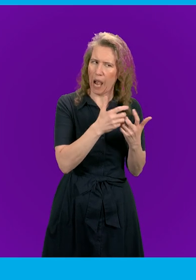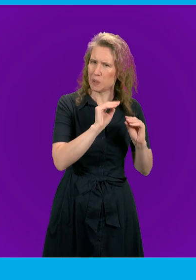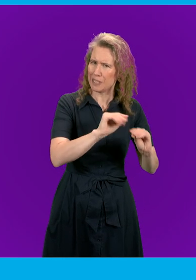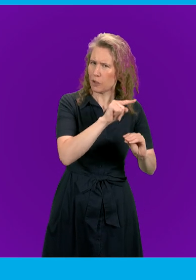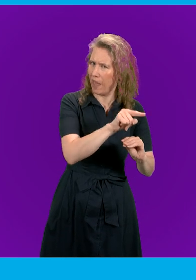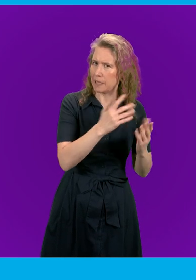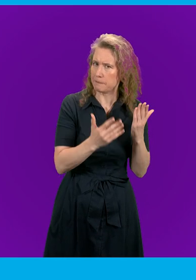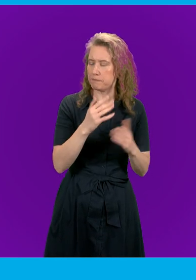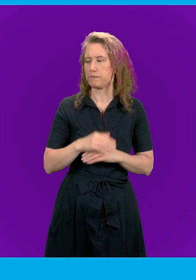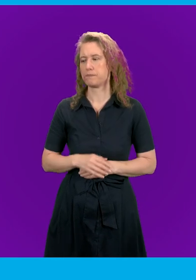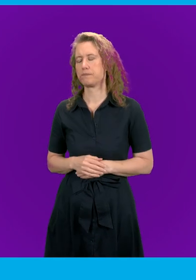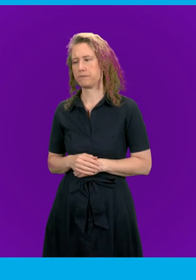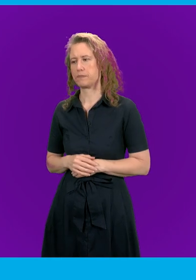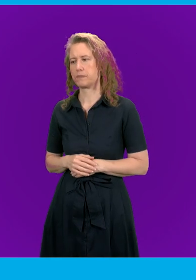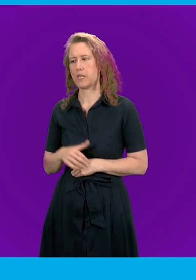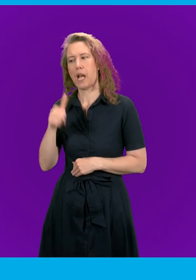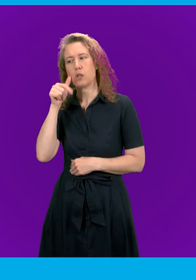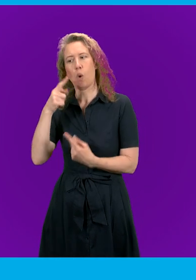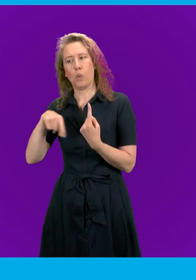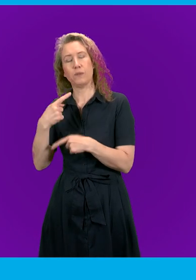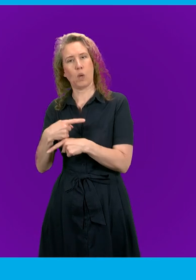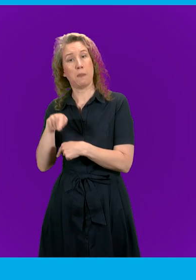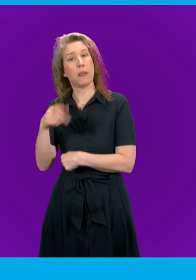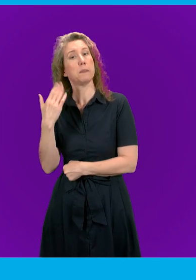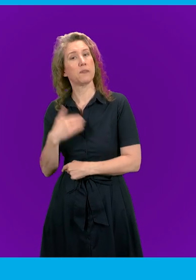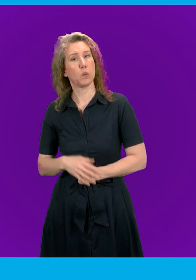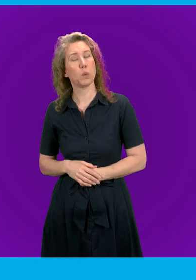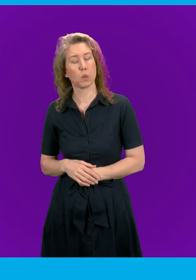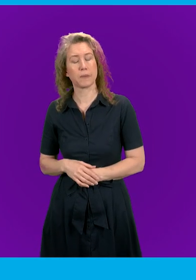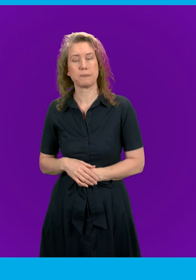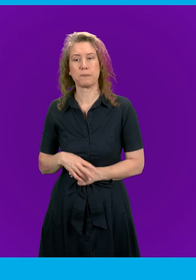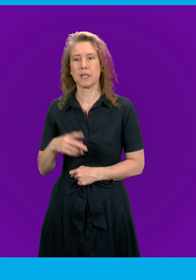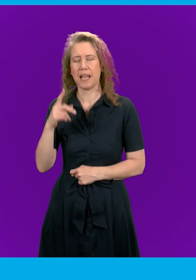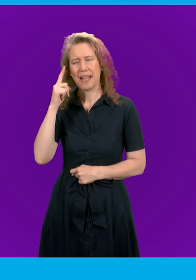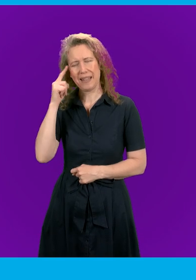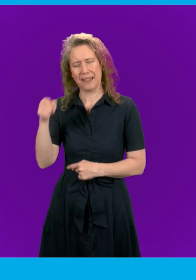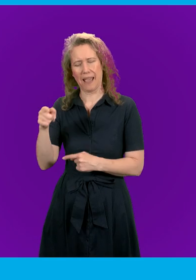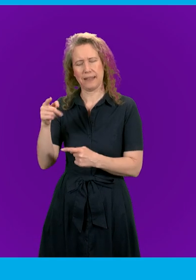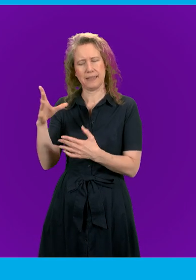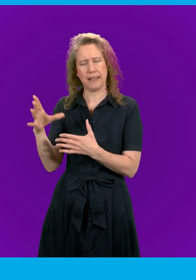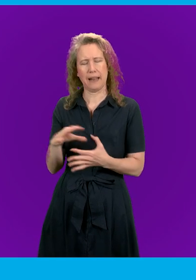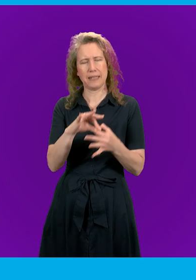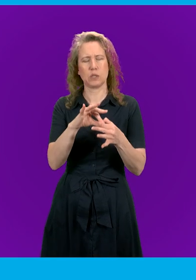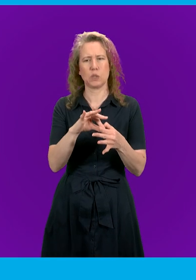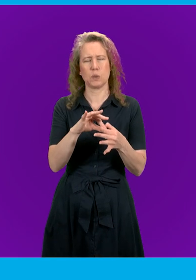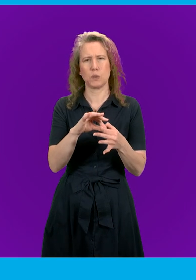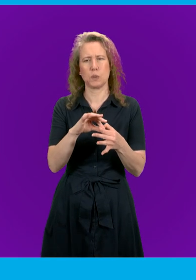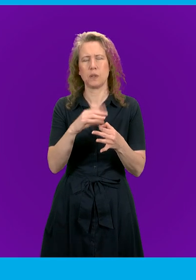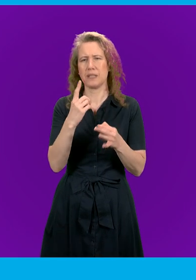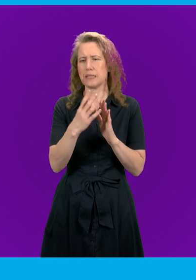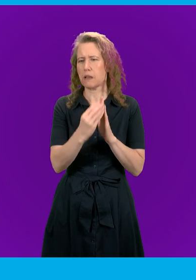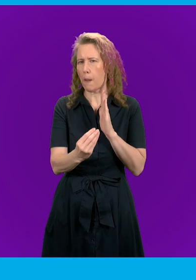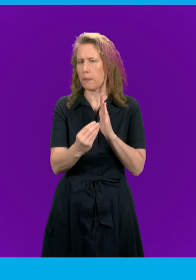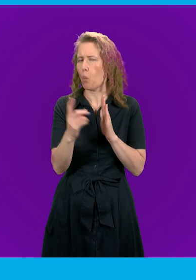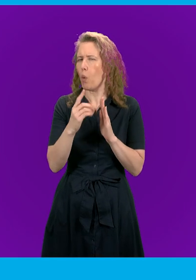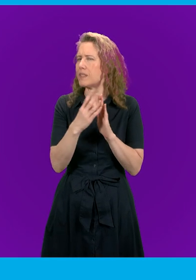I know for a fact that we have talked about that before. And I think it comes back to the examples you're